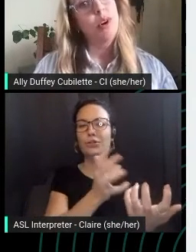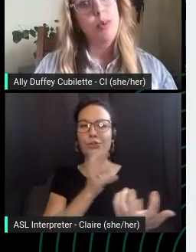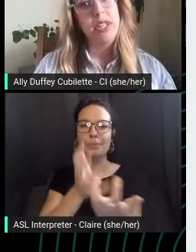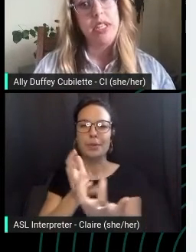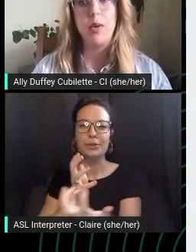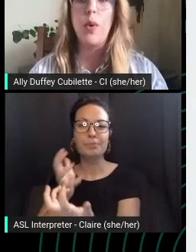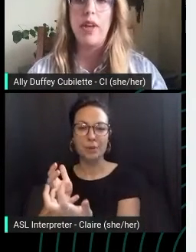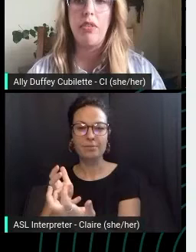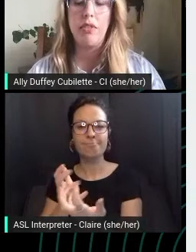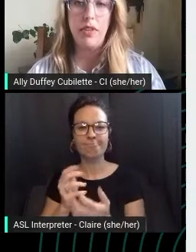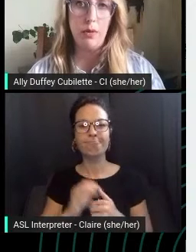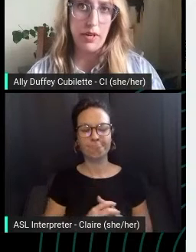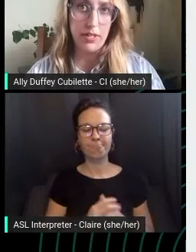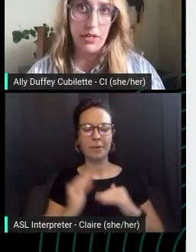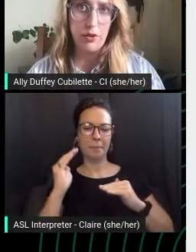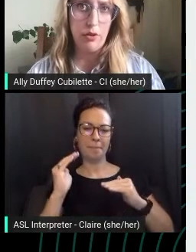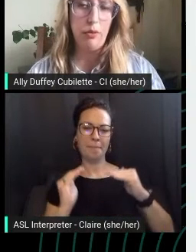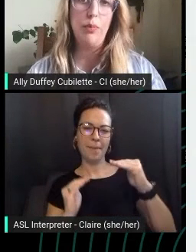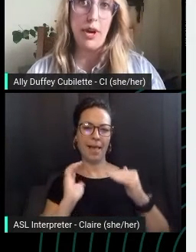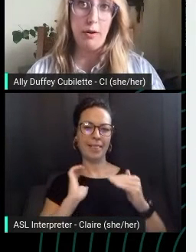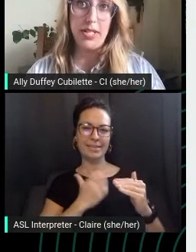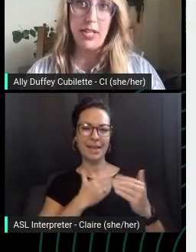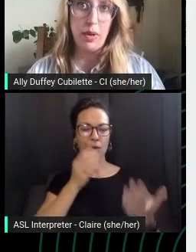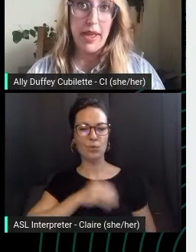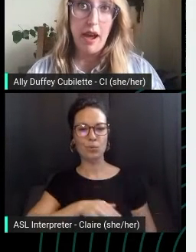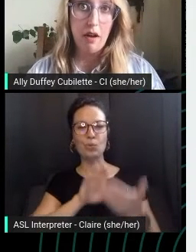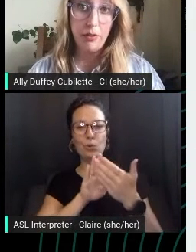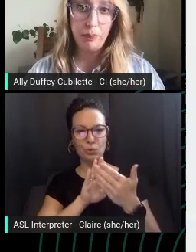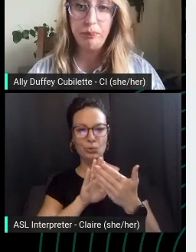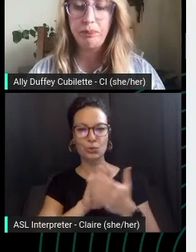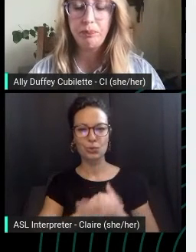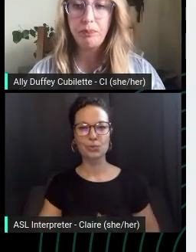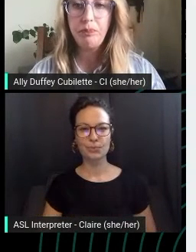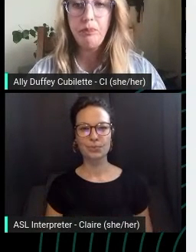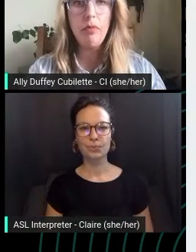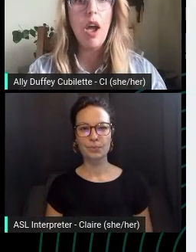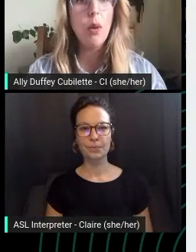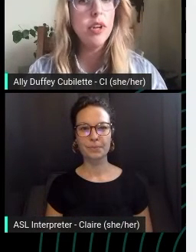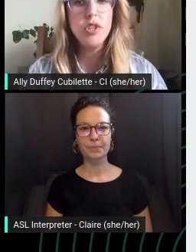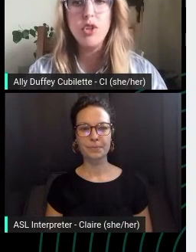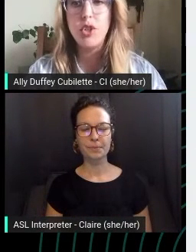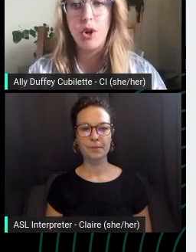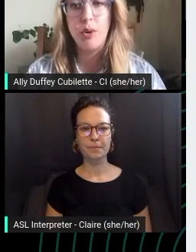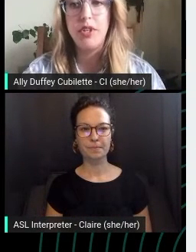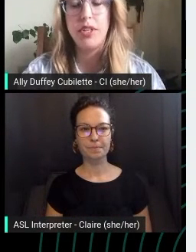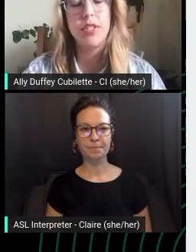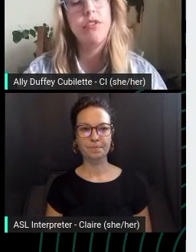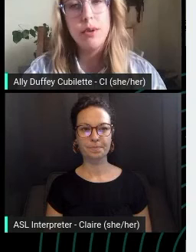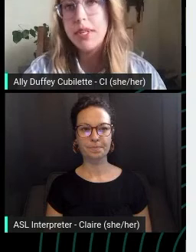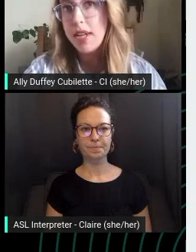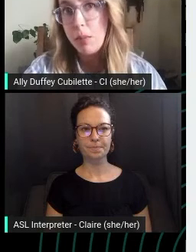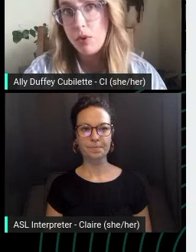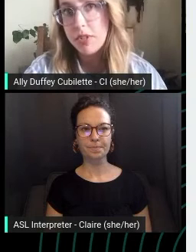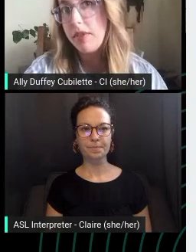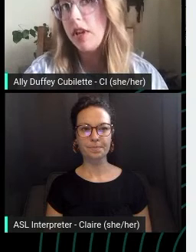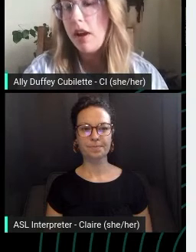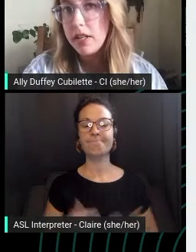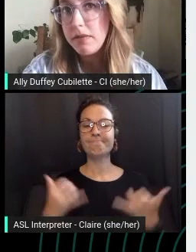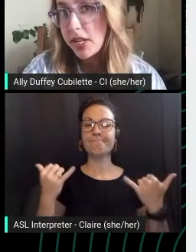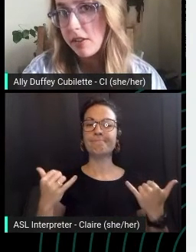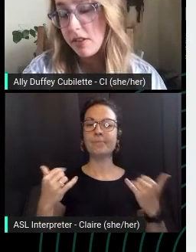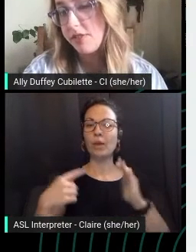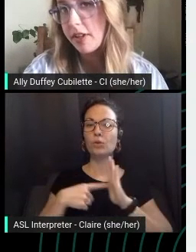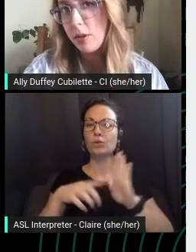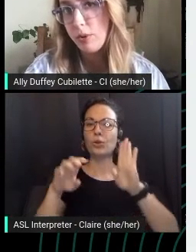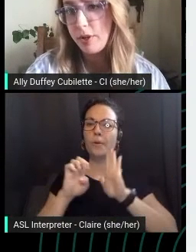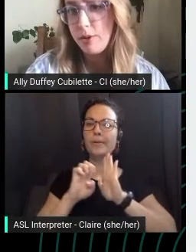that more appropriately with the organizational priorities that we may have. I wanted to show just a few examples of the kind